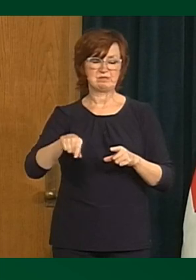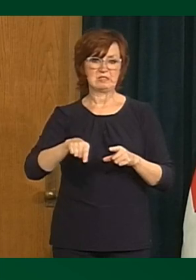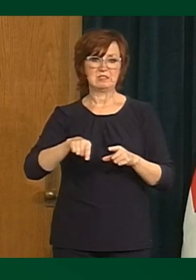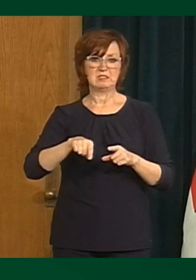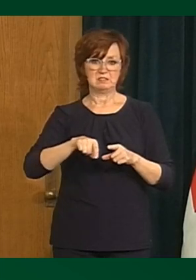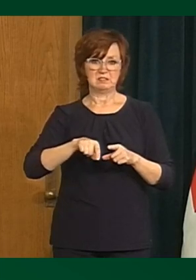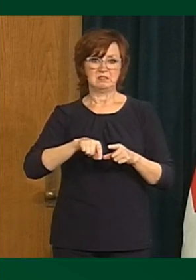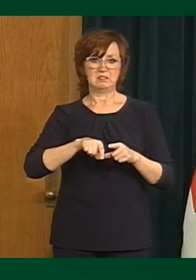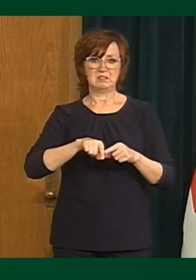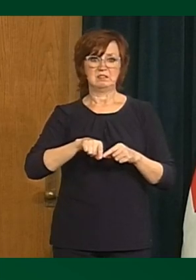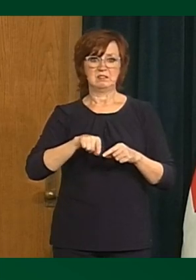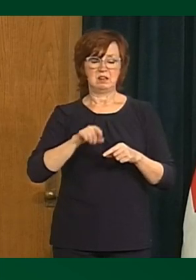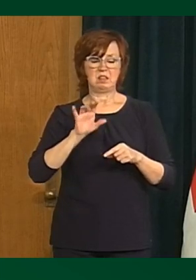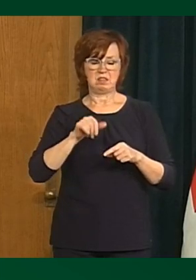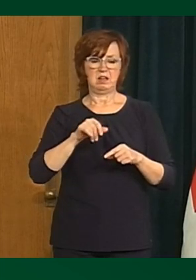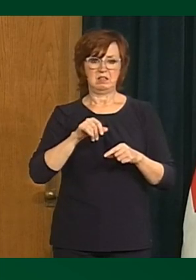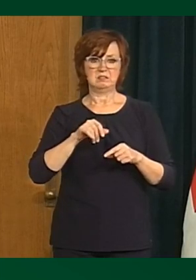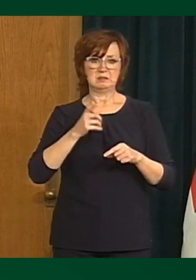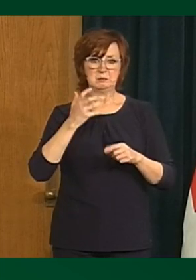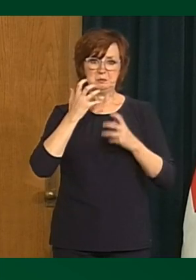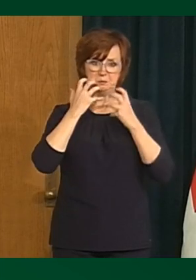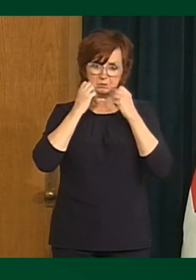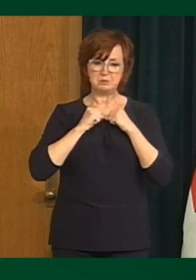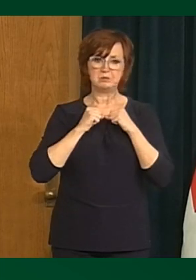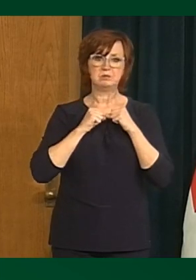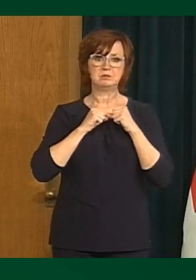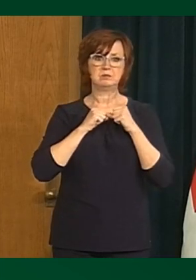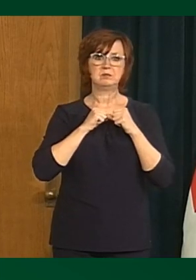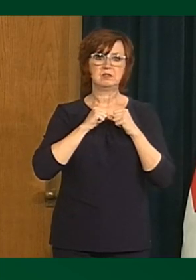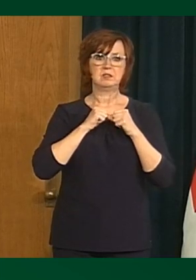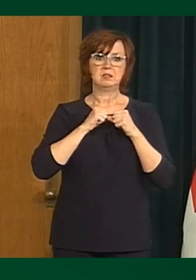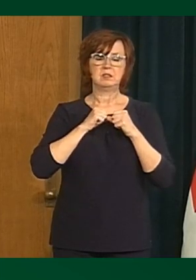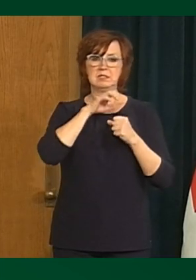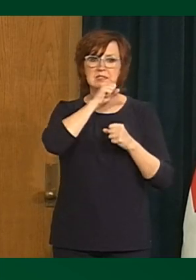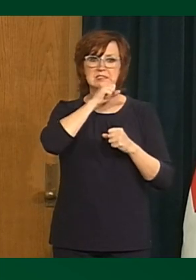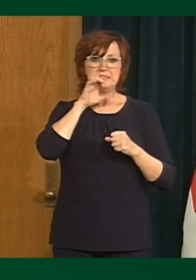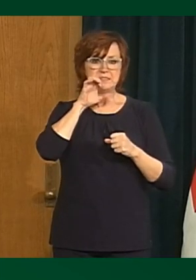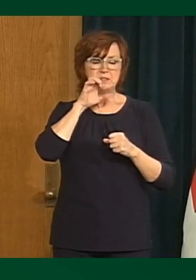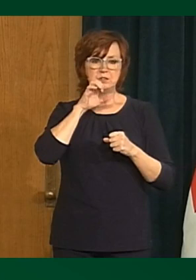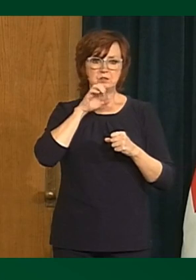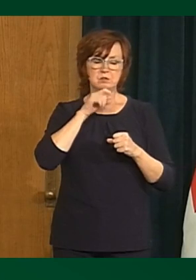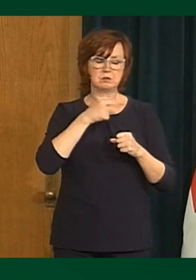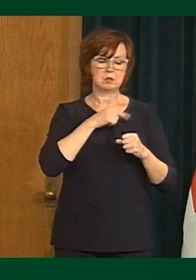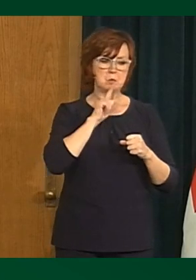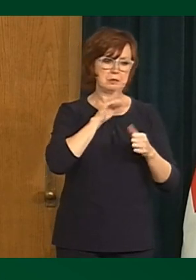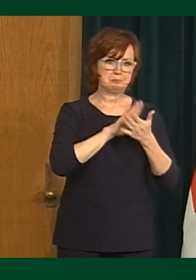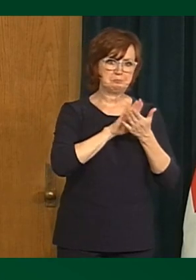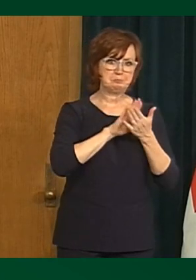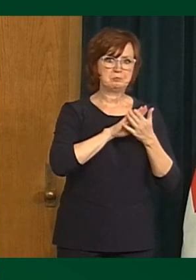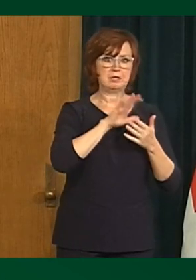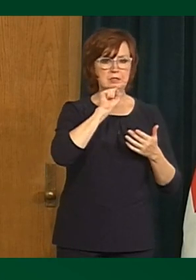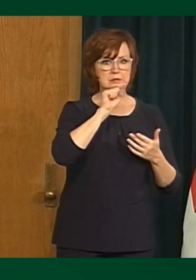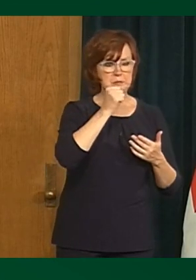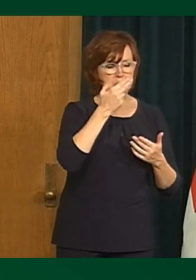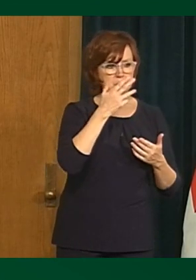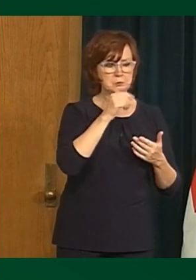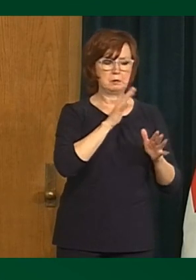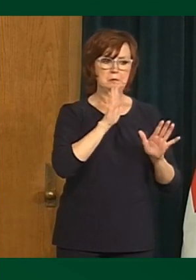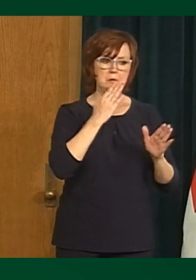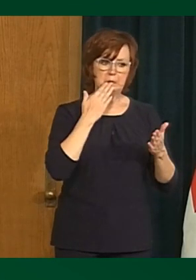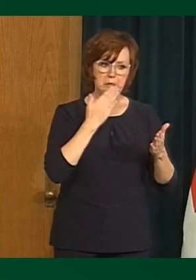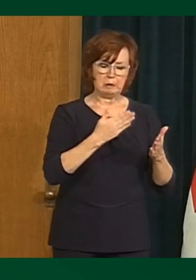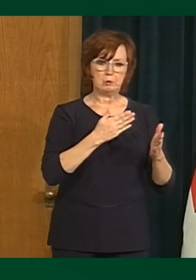our families, elderly, and our loved ones. So I commend the Saskatchewan Health Authority for making efforts to